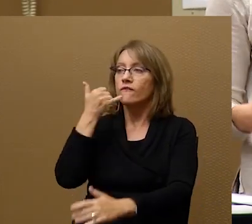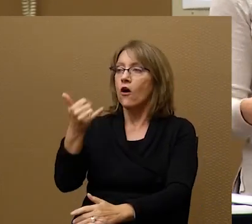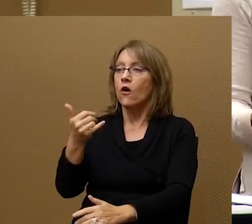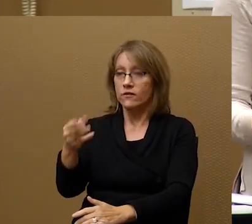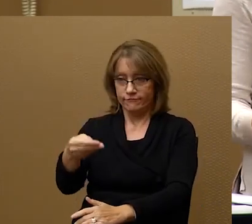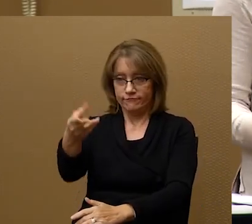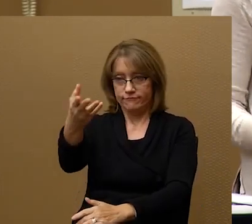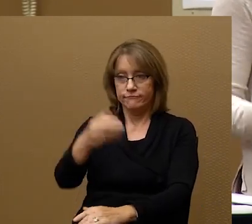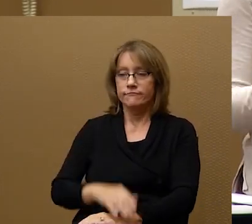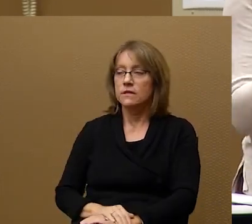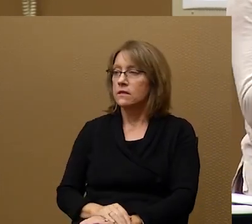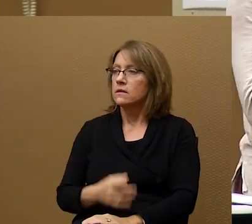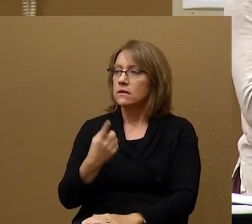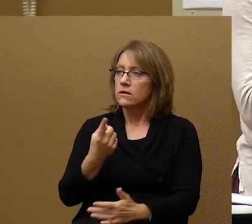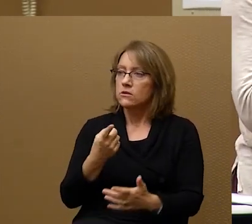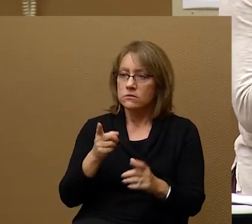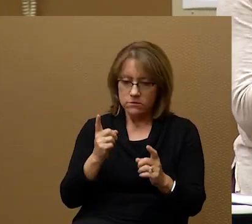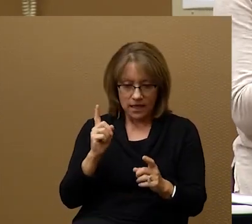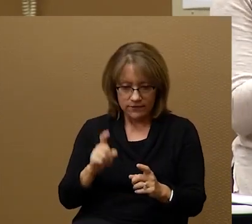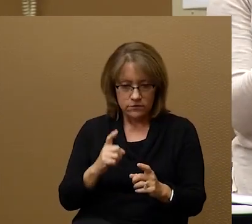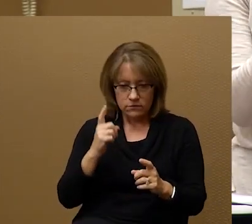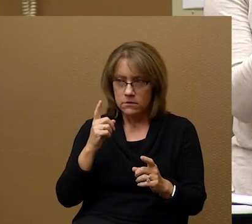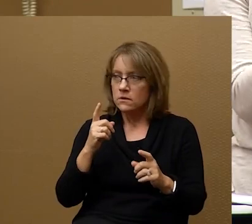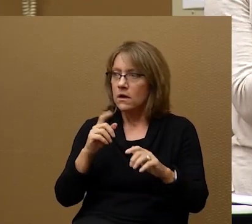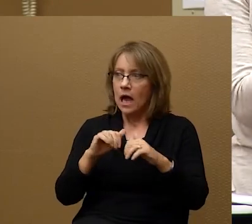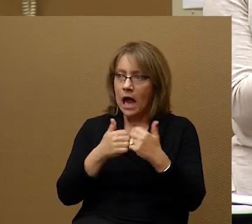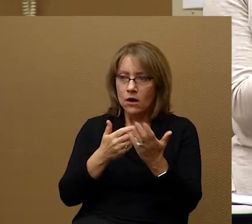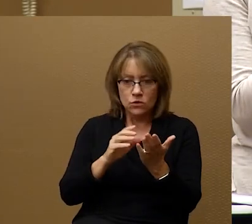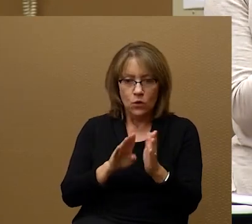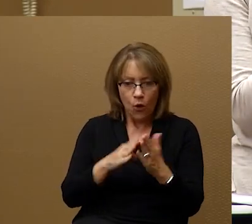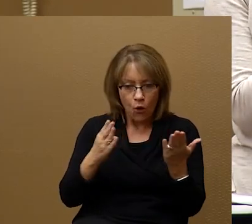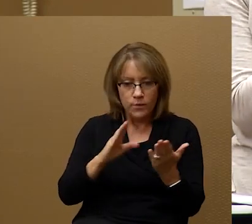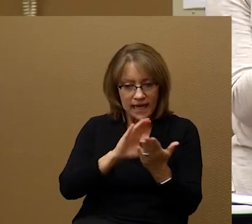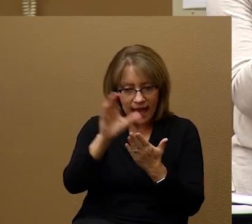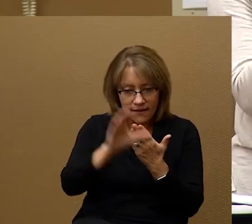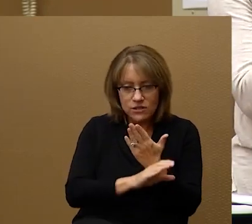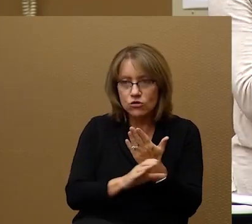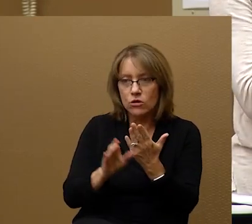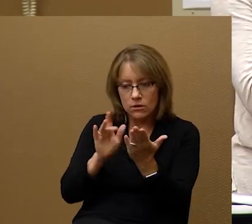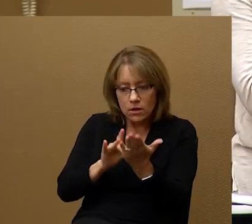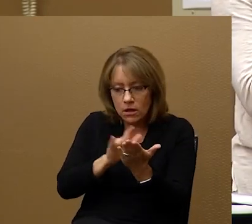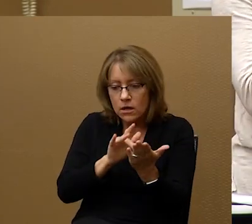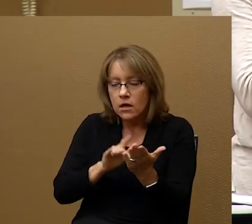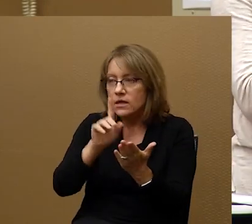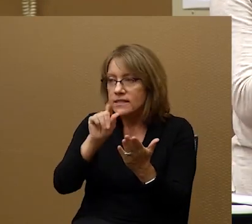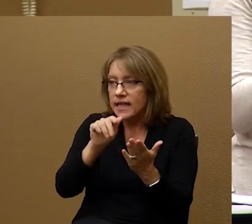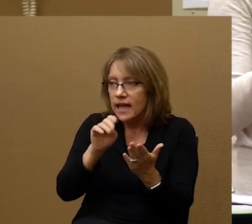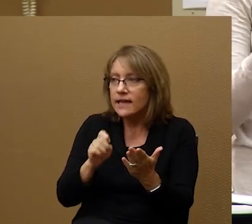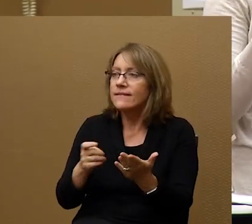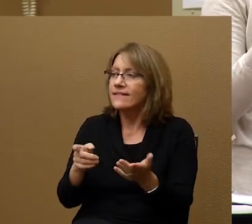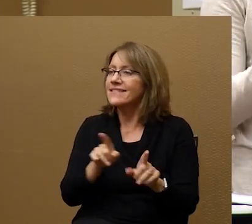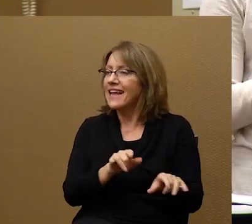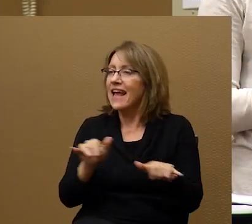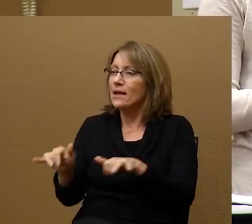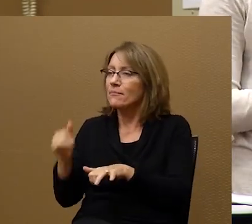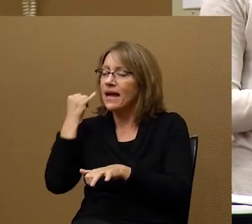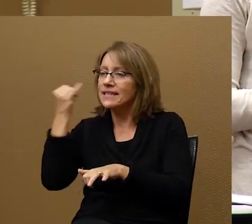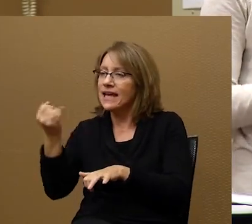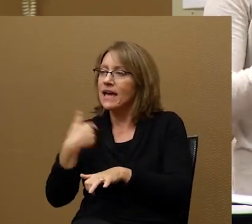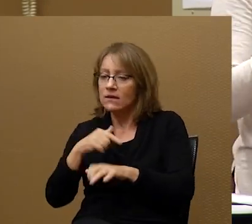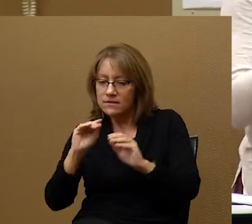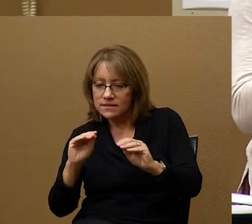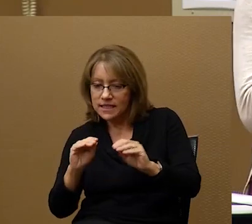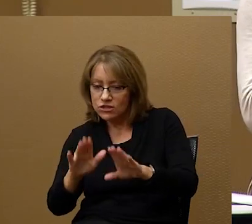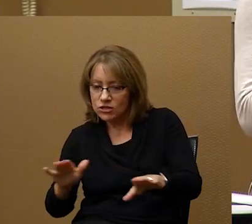use it, how to pull up the calendar, how to put in a date. We also have to teach our kids, okay, this is what this means. This is